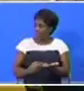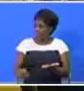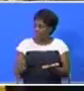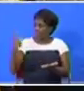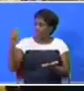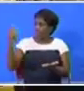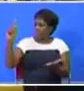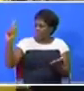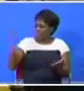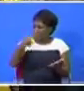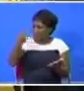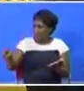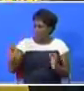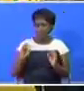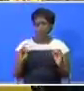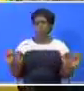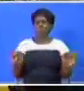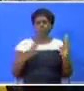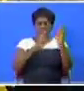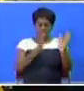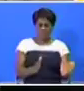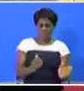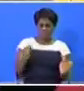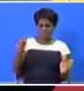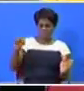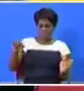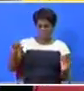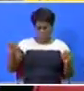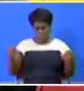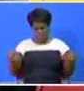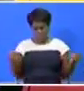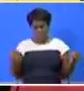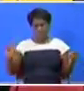tender will not be cancelled. Nicholas Mbua, KTN News, Nairobi.